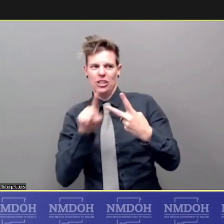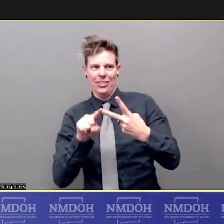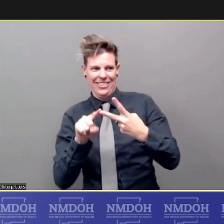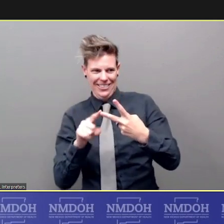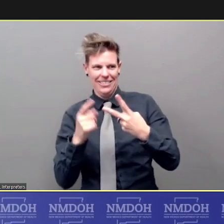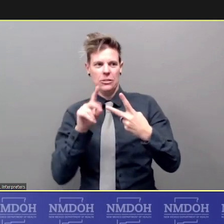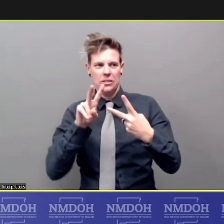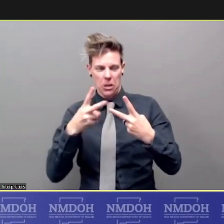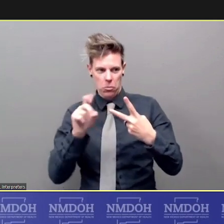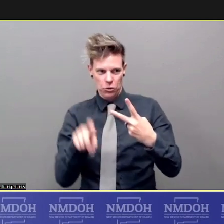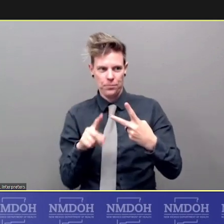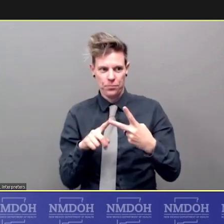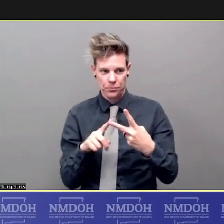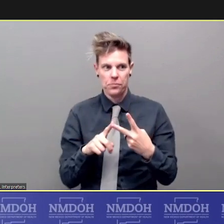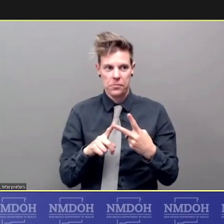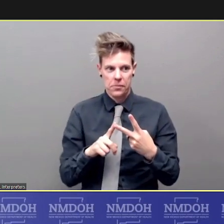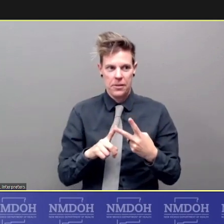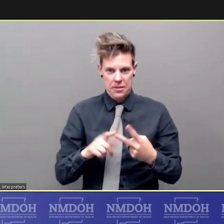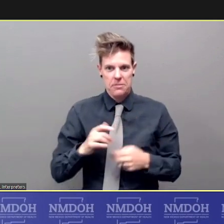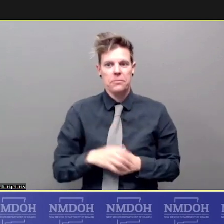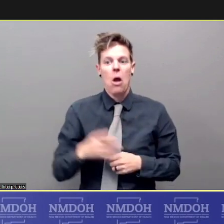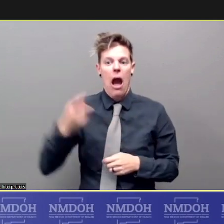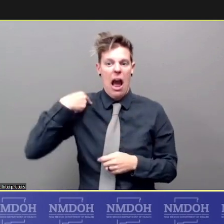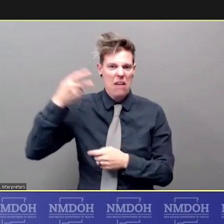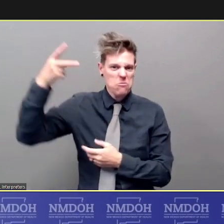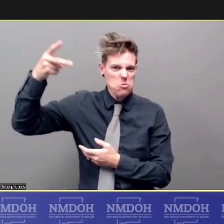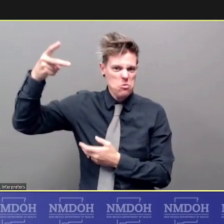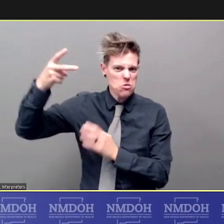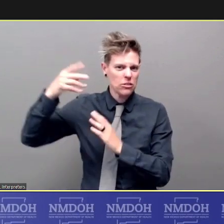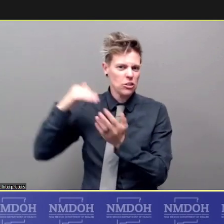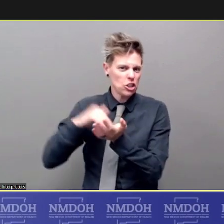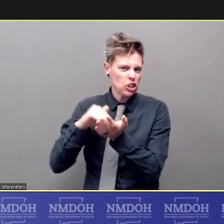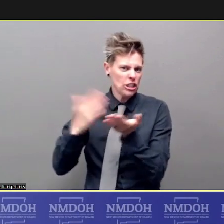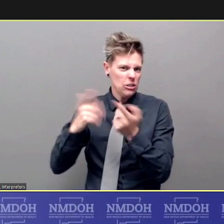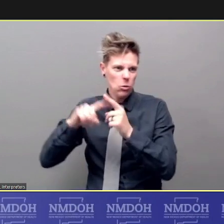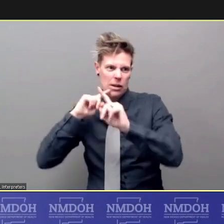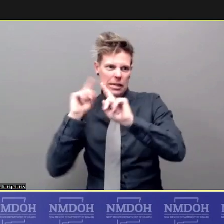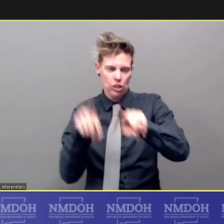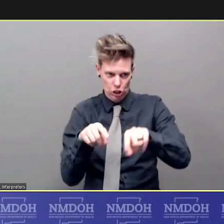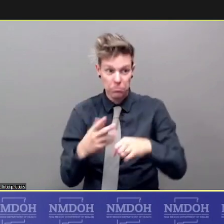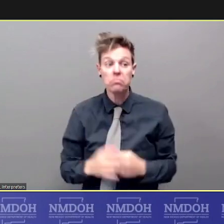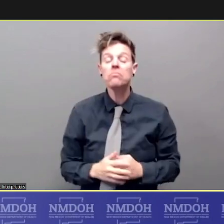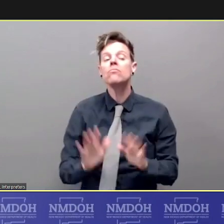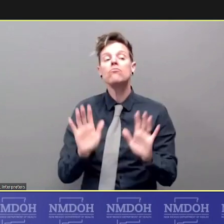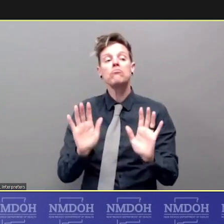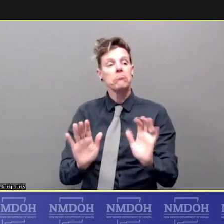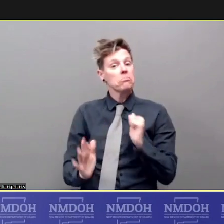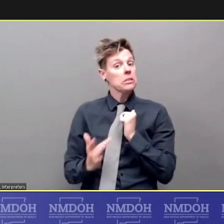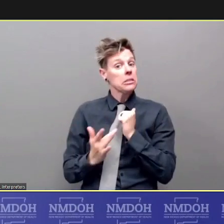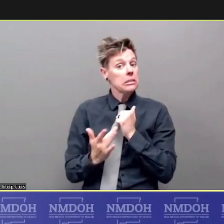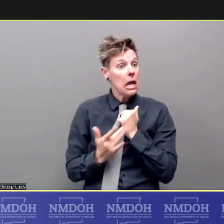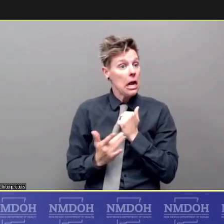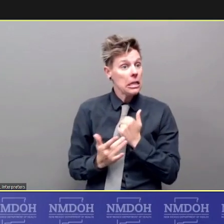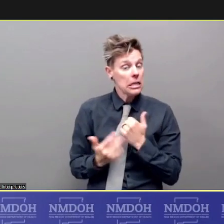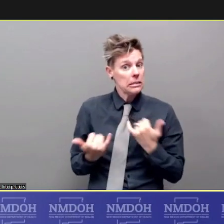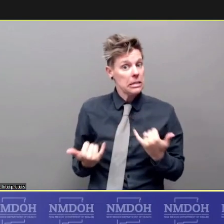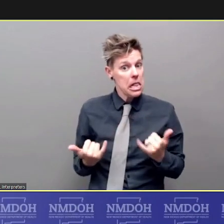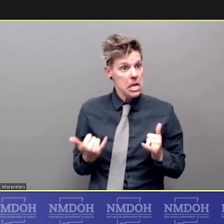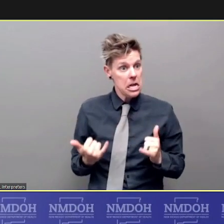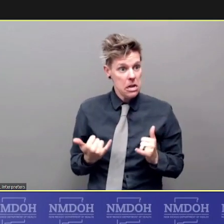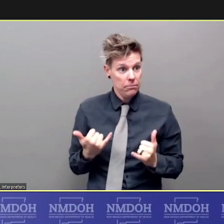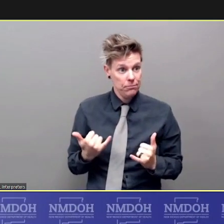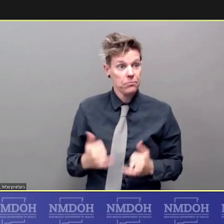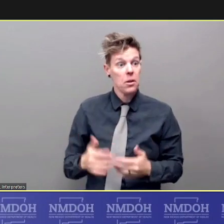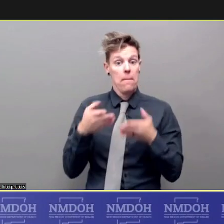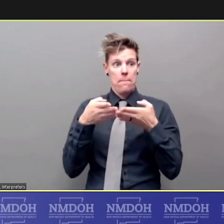and Perron are ready for that one. I think this is technical, but it's true. The public health, the